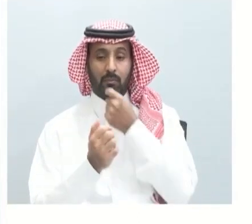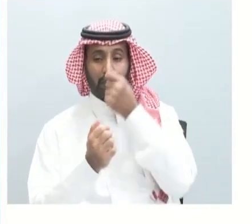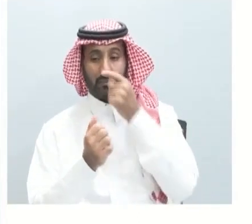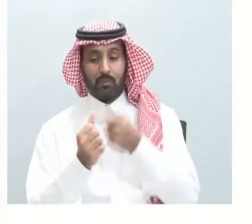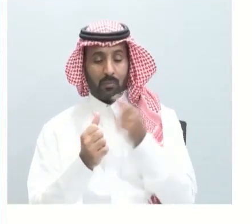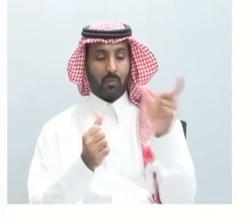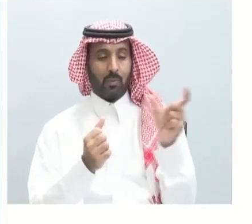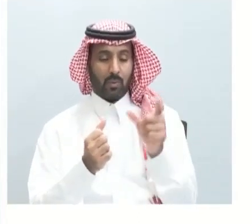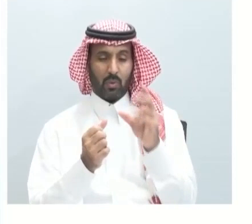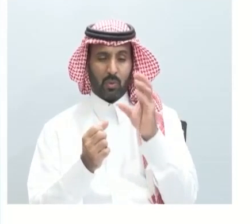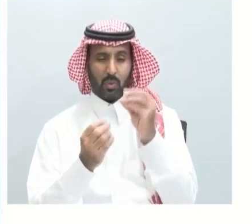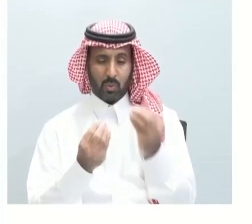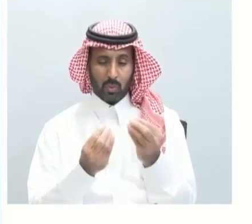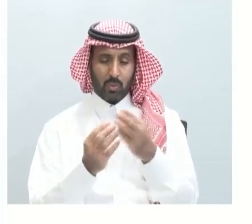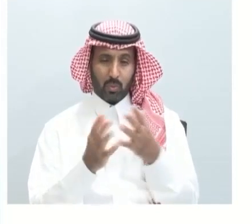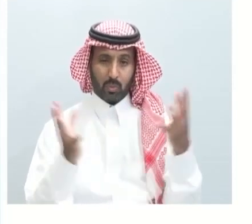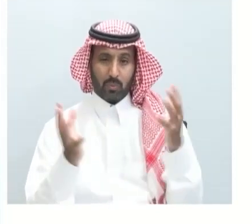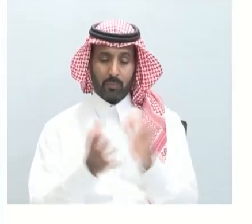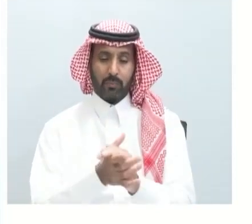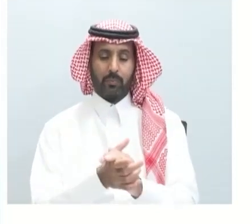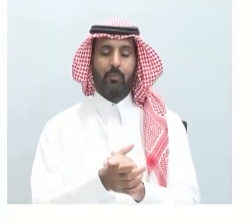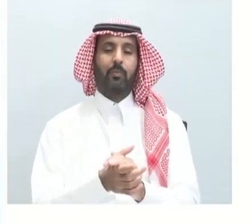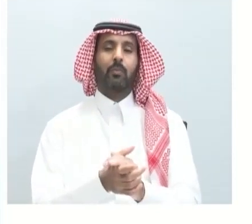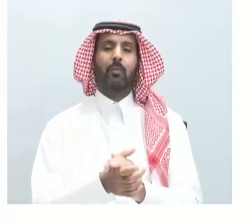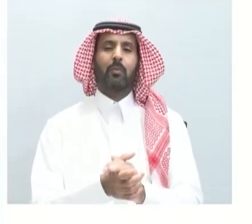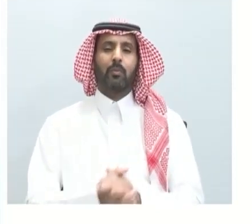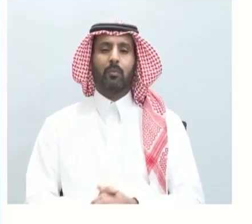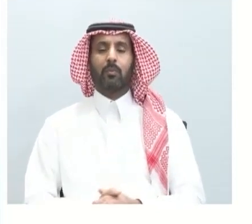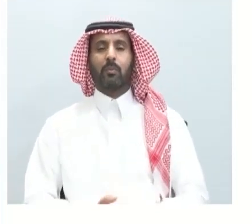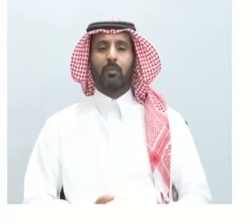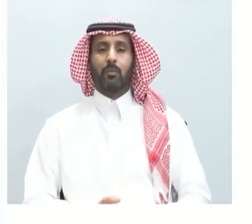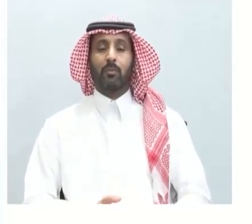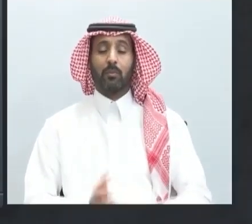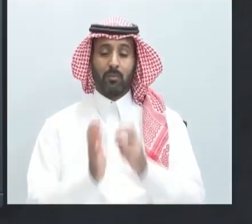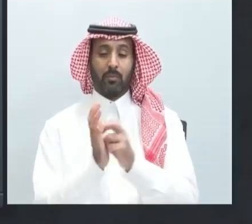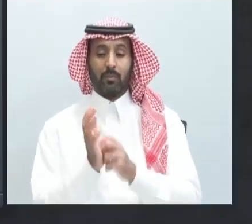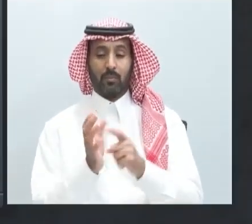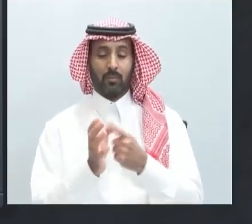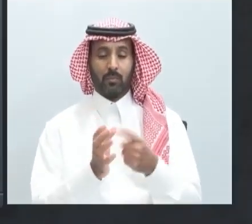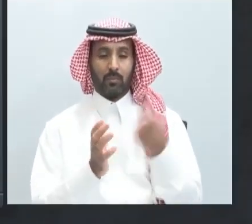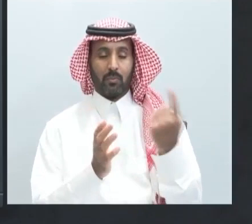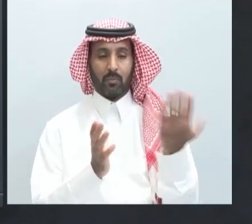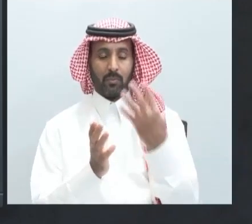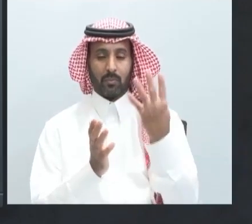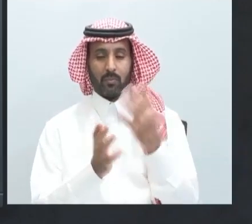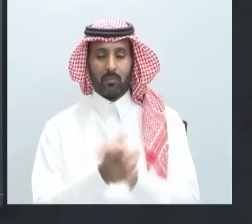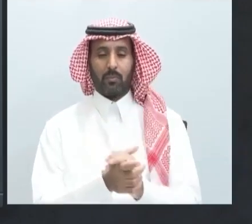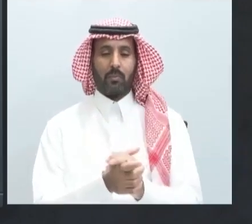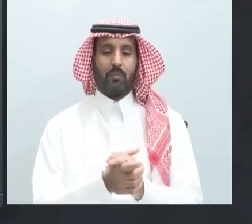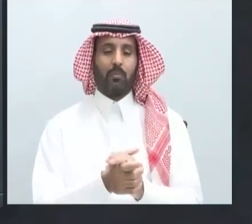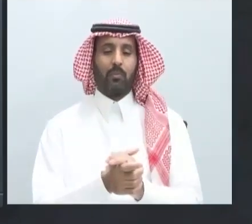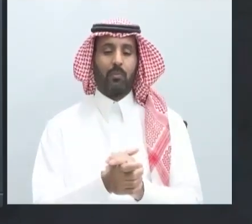two and enough Jun as subjects and the whole grammar for the whole units one two three and